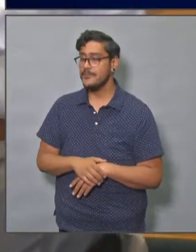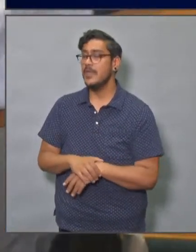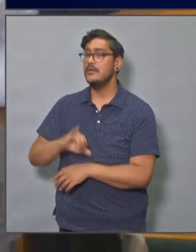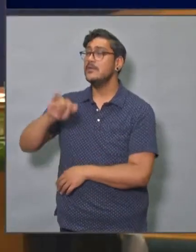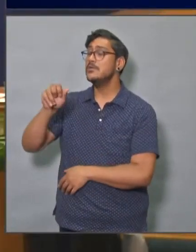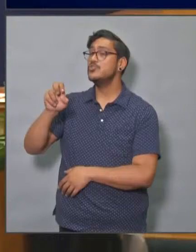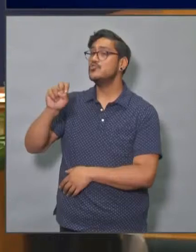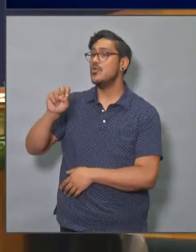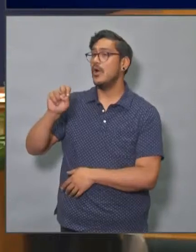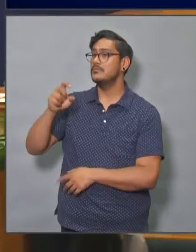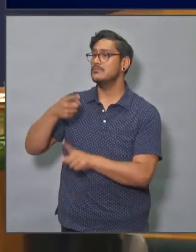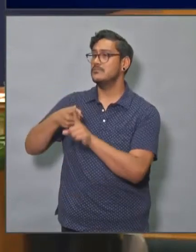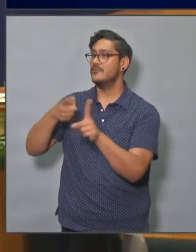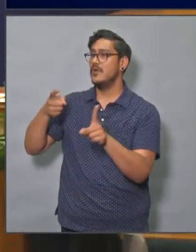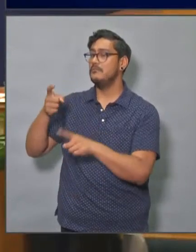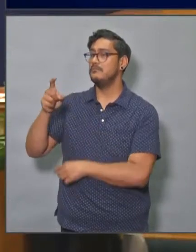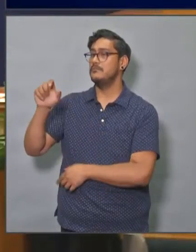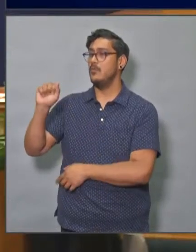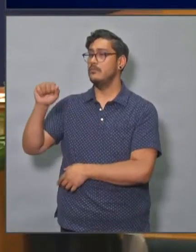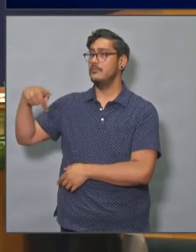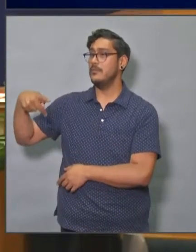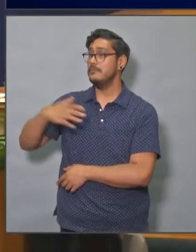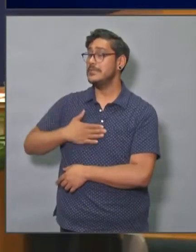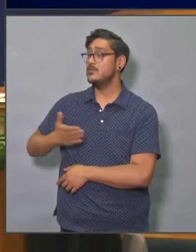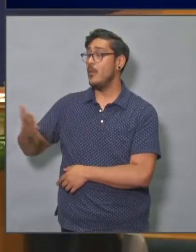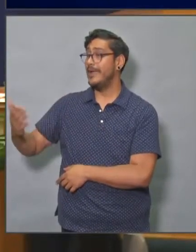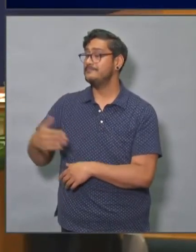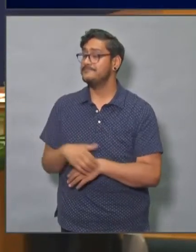Atzik with the Associated Press. Please go ahead.